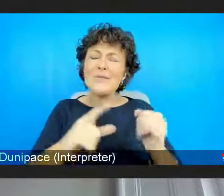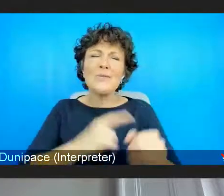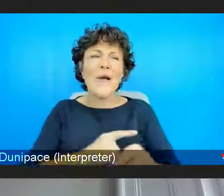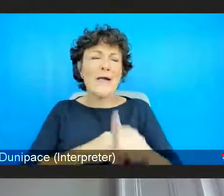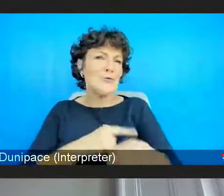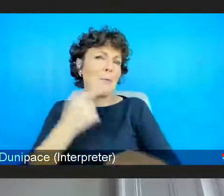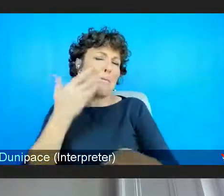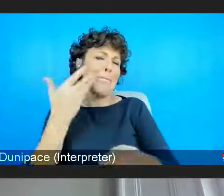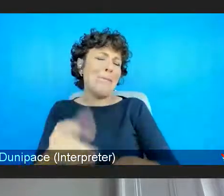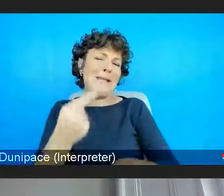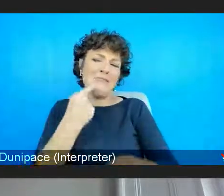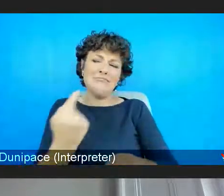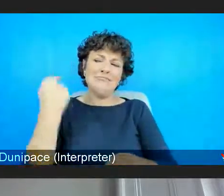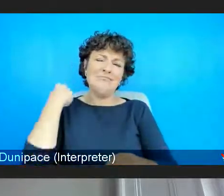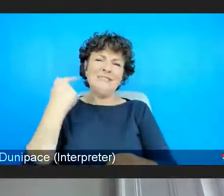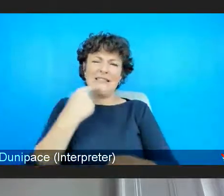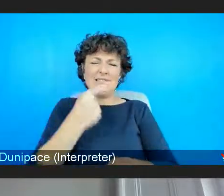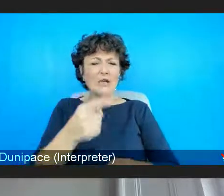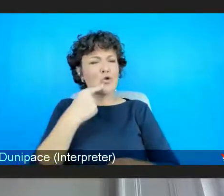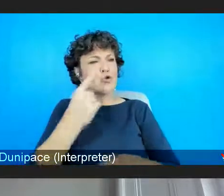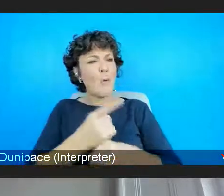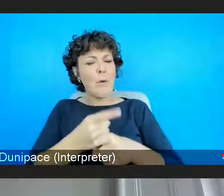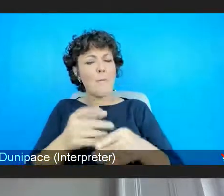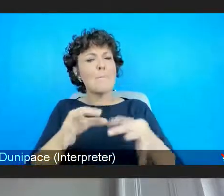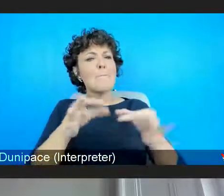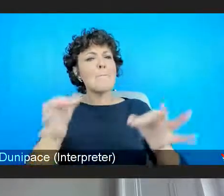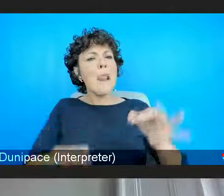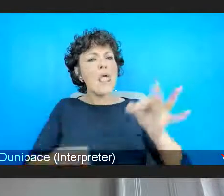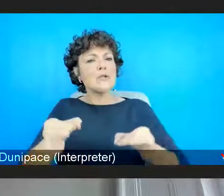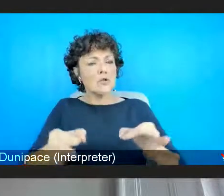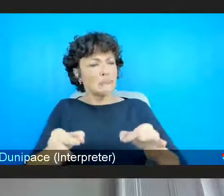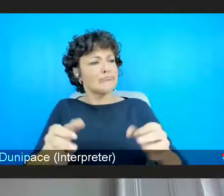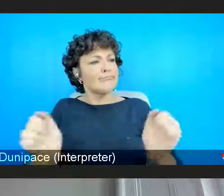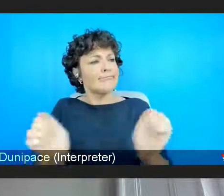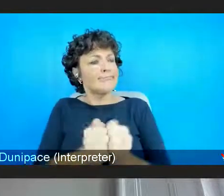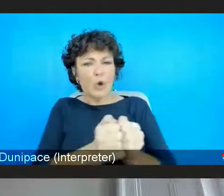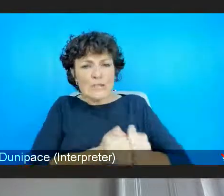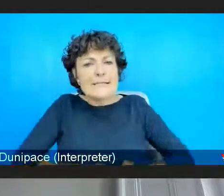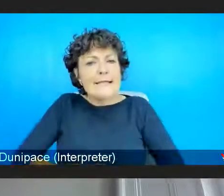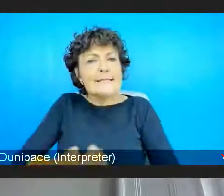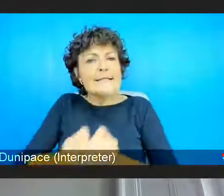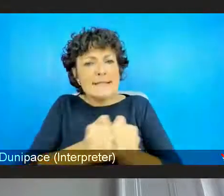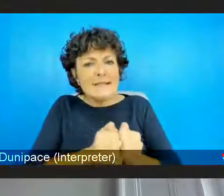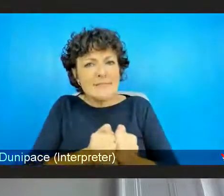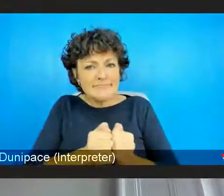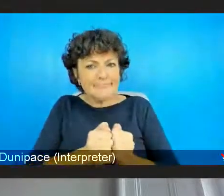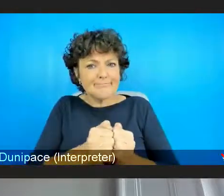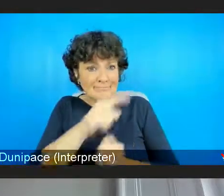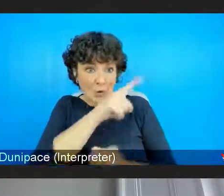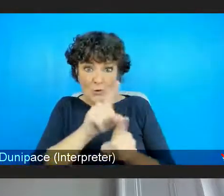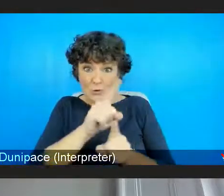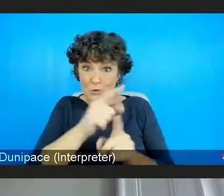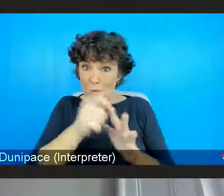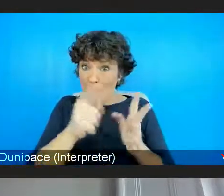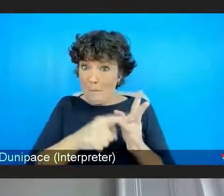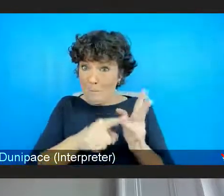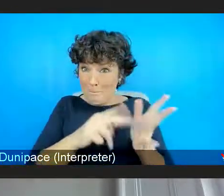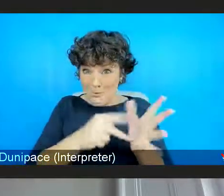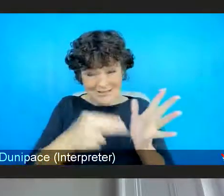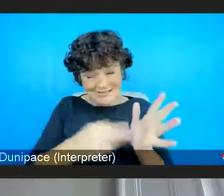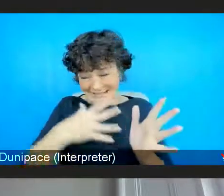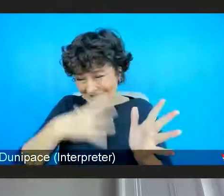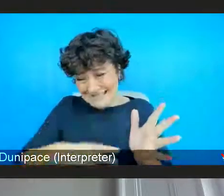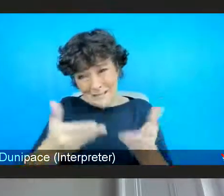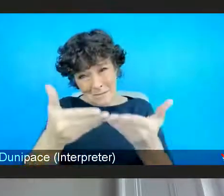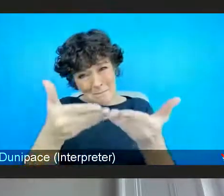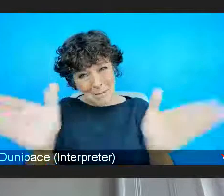consensus and the comments there from Poonam about the need for public engagement. Because